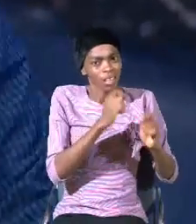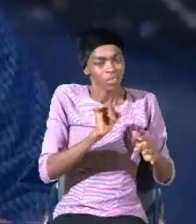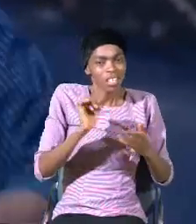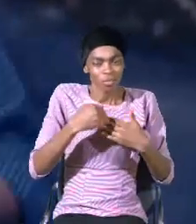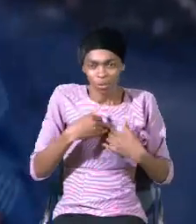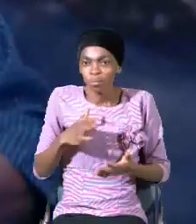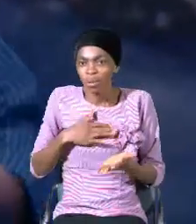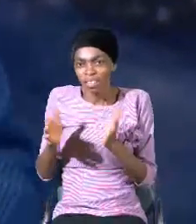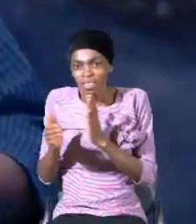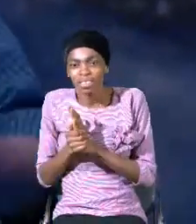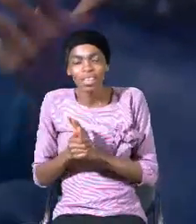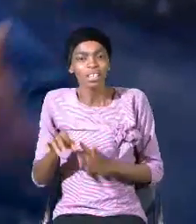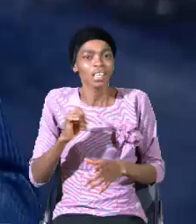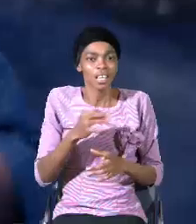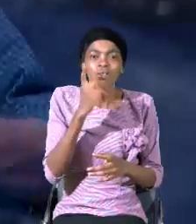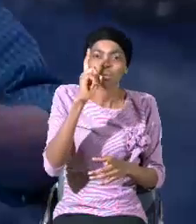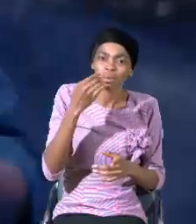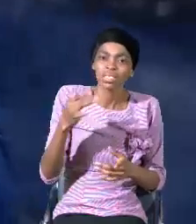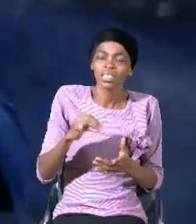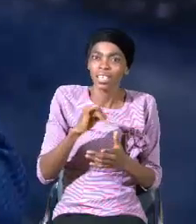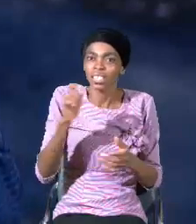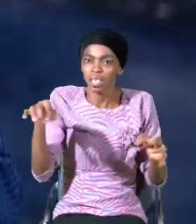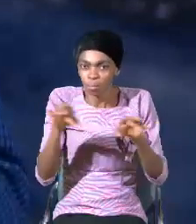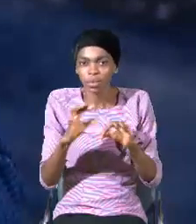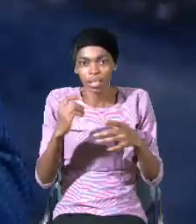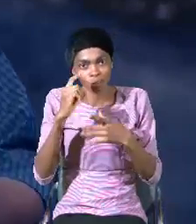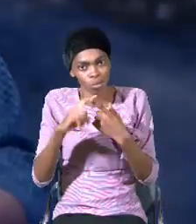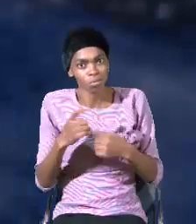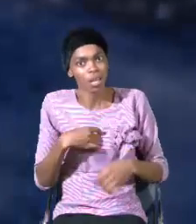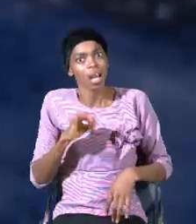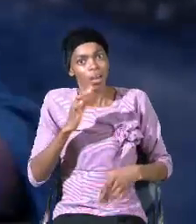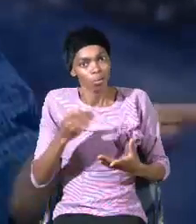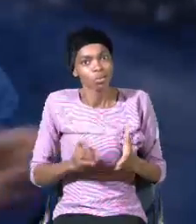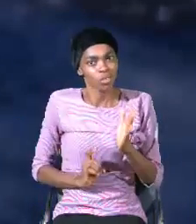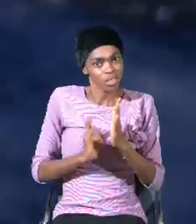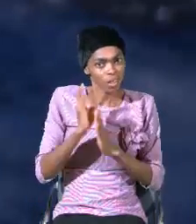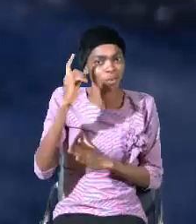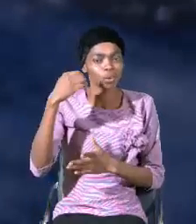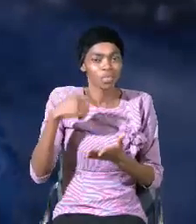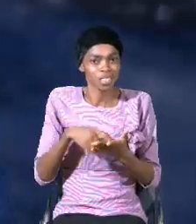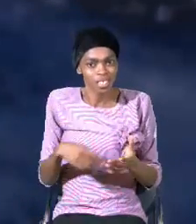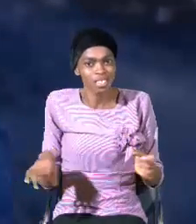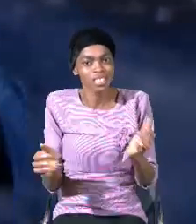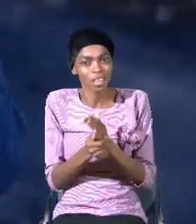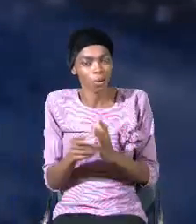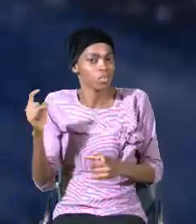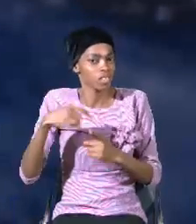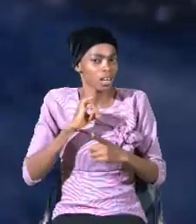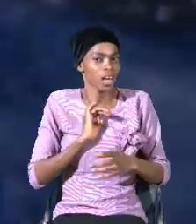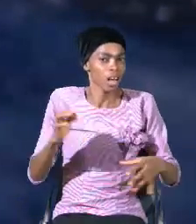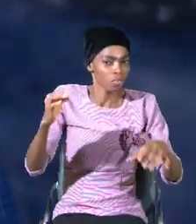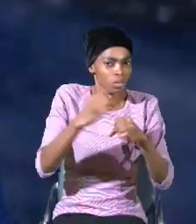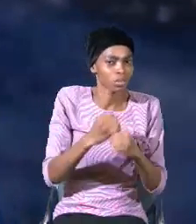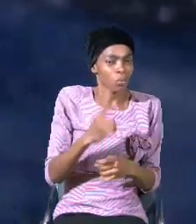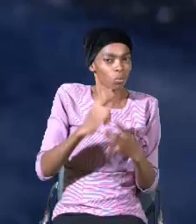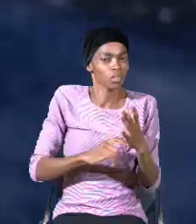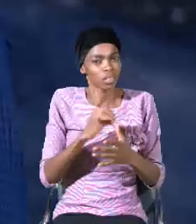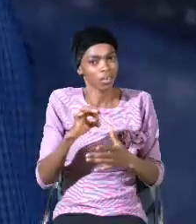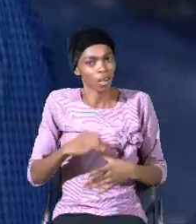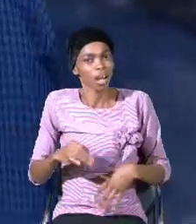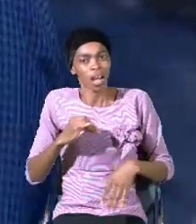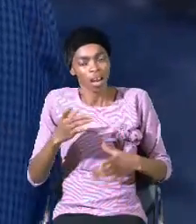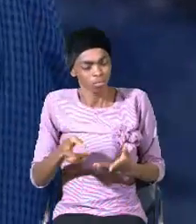me. I'm going to develop this skill until I achieve whatever. Name it and claim it.